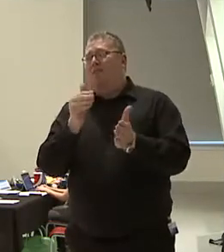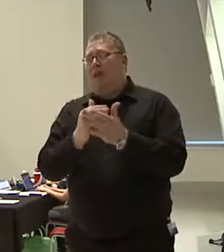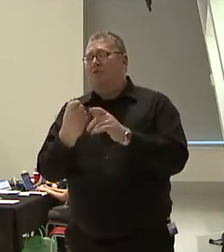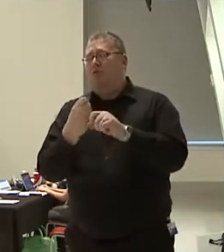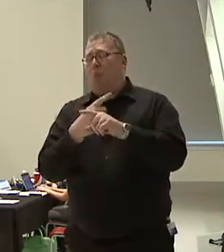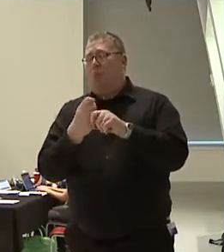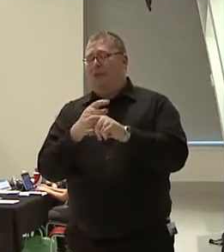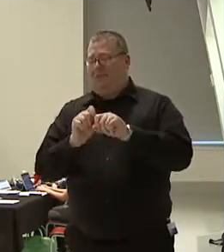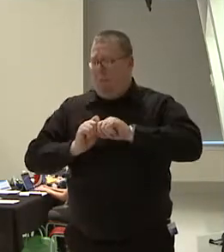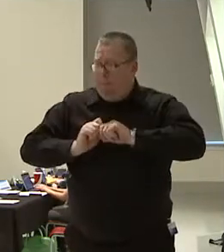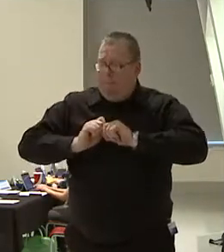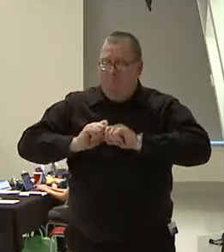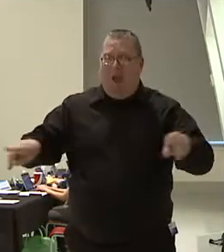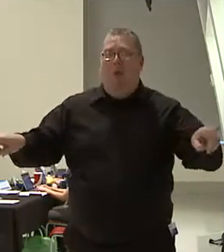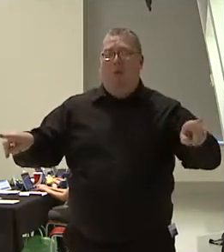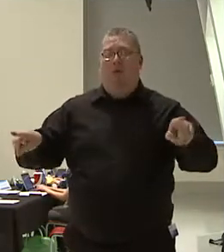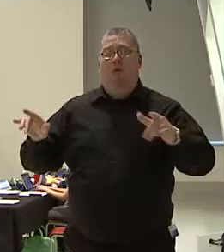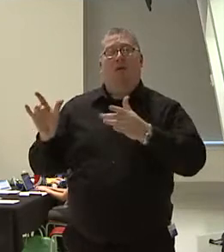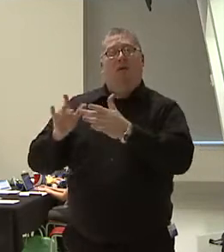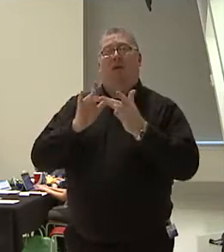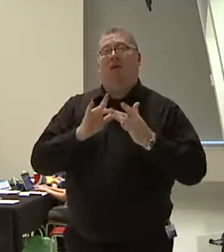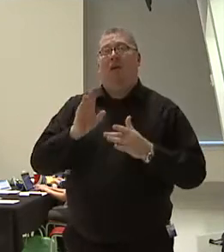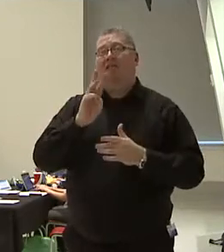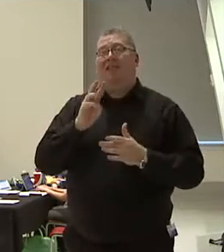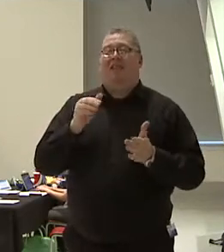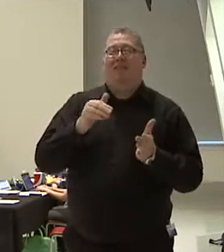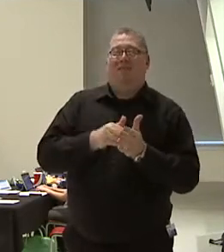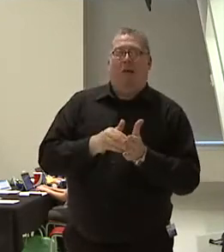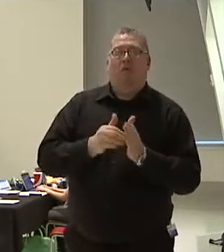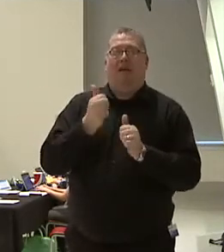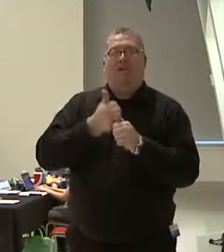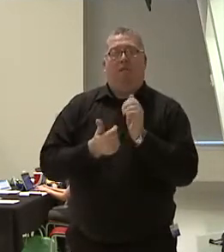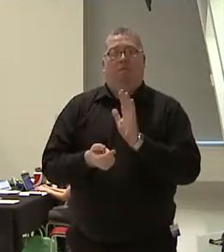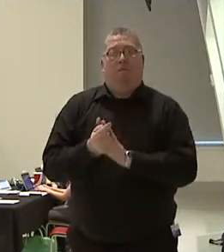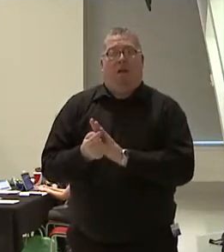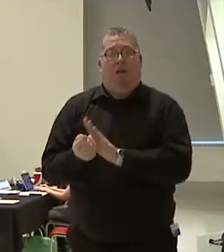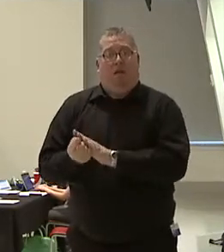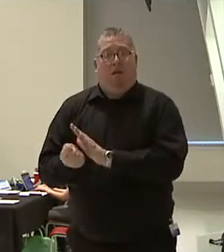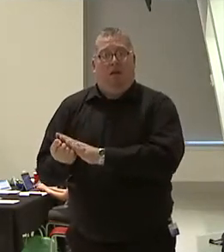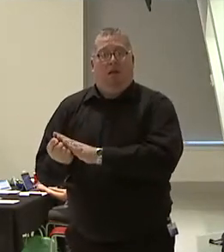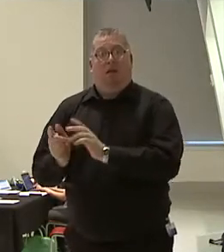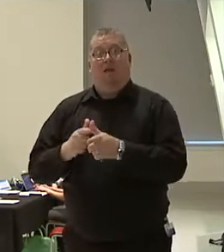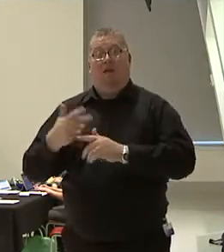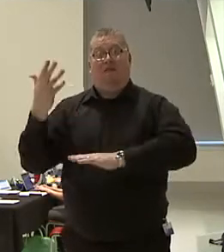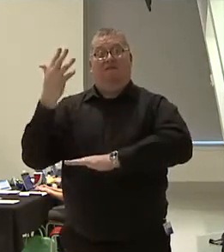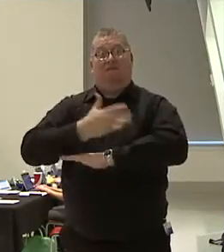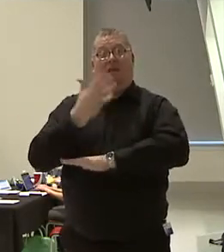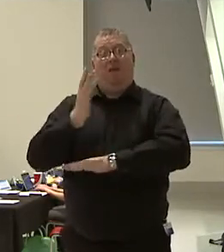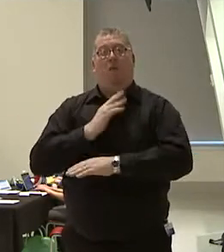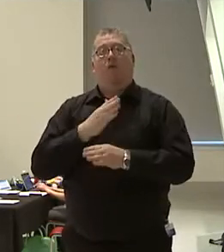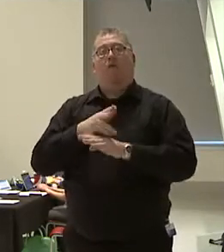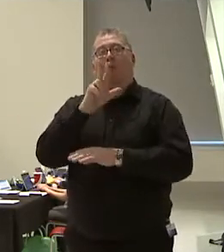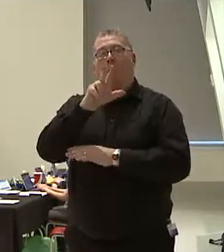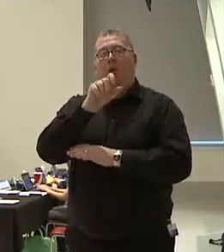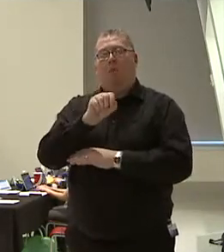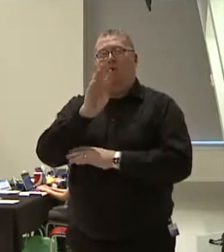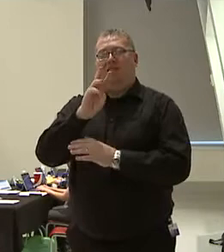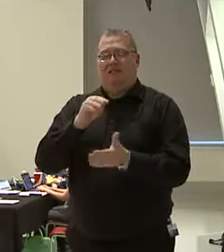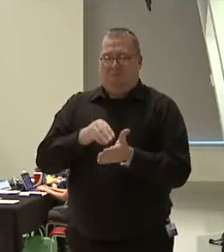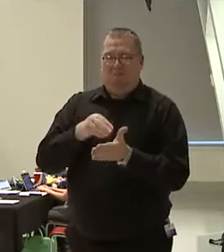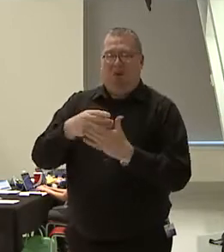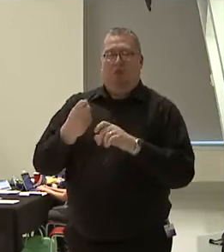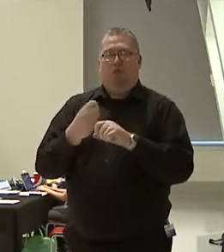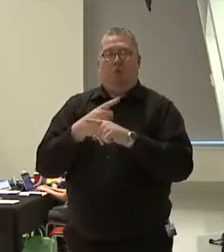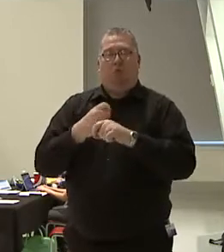sent, eventually reaching the rate of about 6,000 a minute. And within 5 days, there were more than 3.6 million tweets about Ferguson.